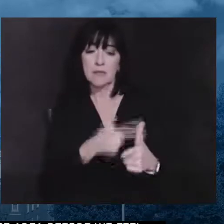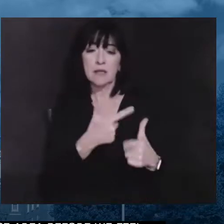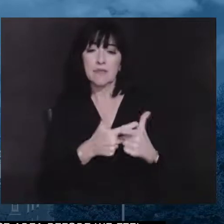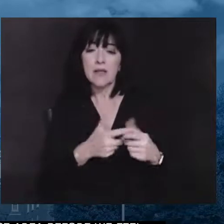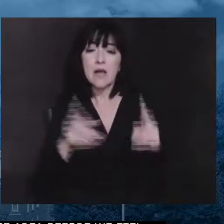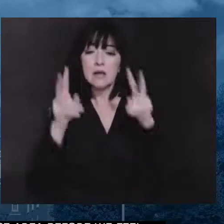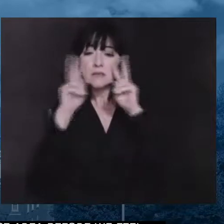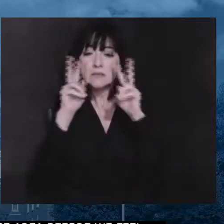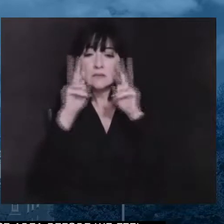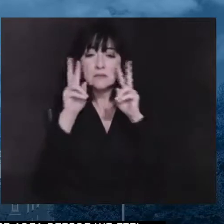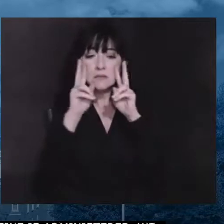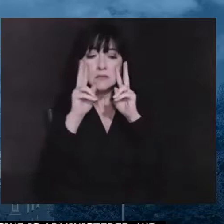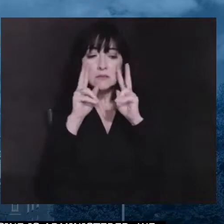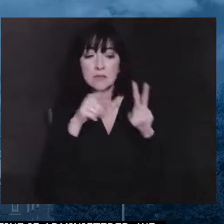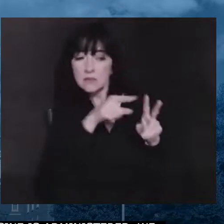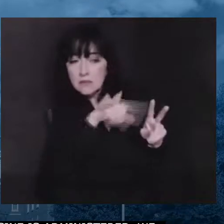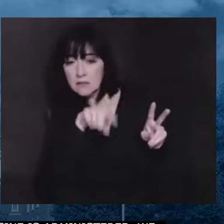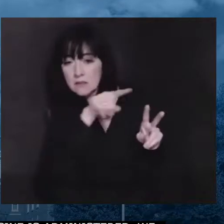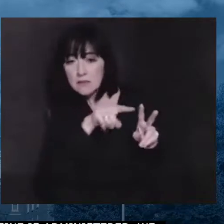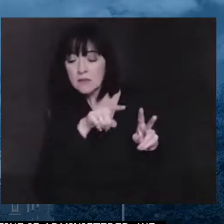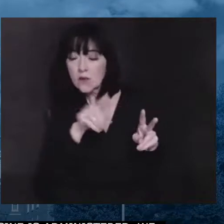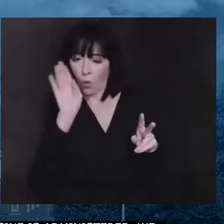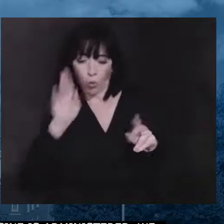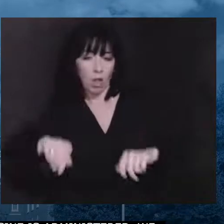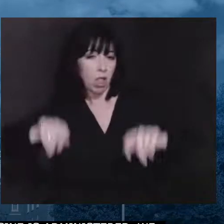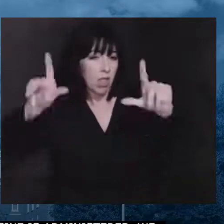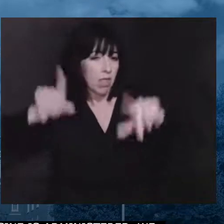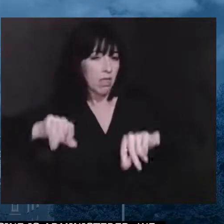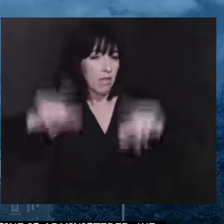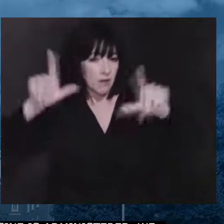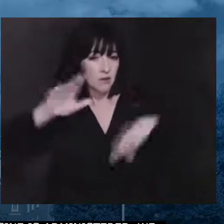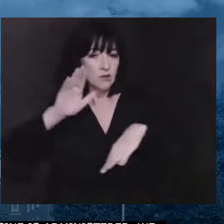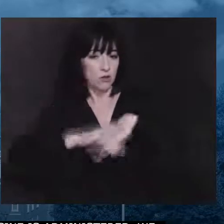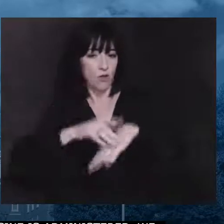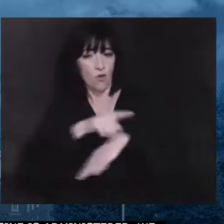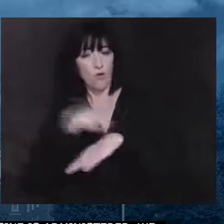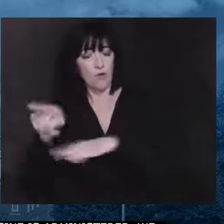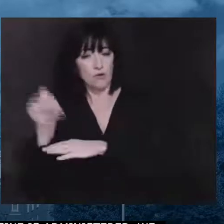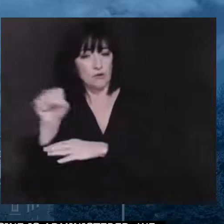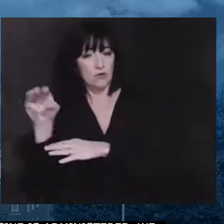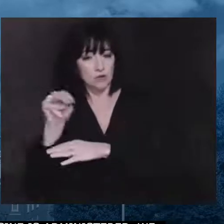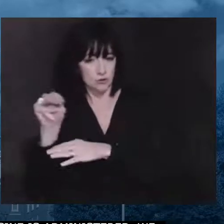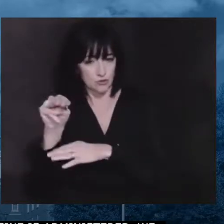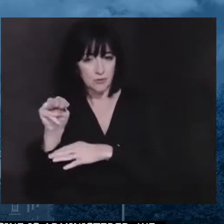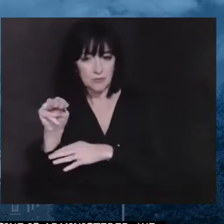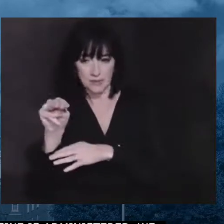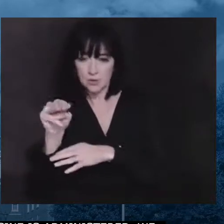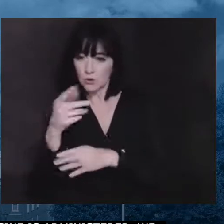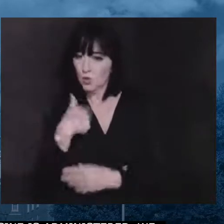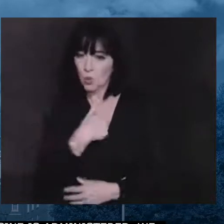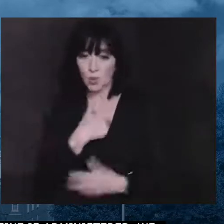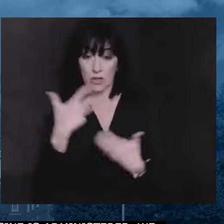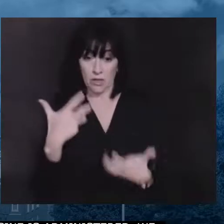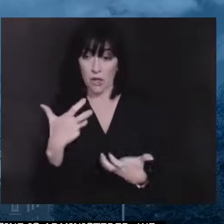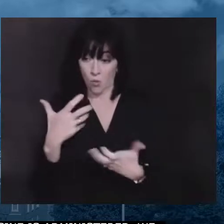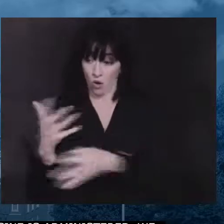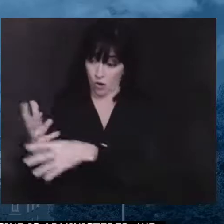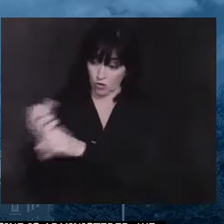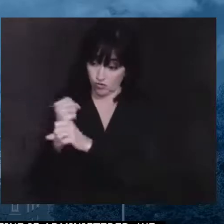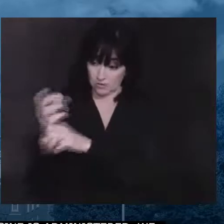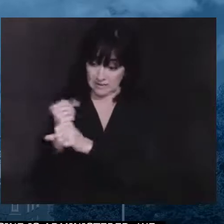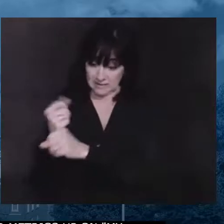on My Healthy Community so people can watch with us. And our goal is to take advantage of every single vaccine that hits our state so